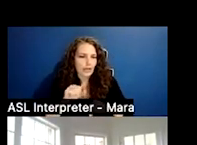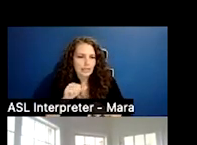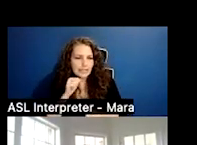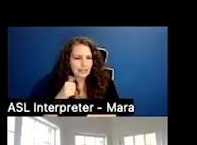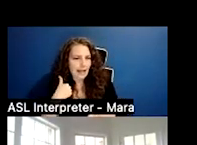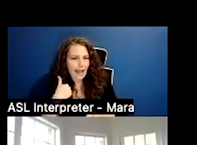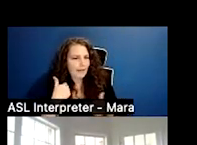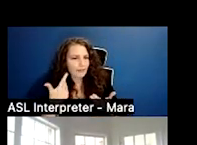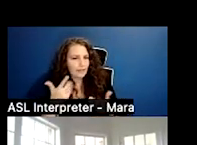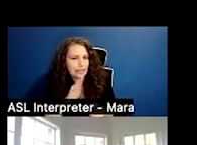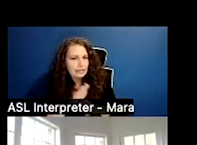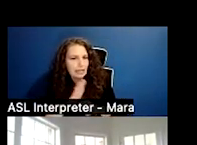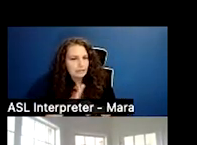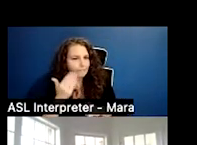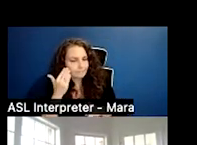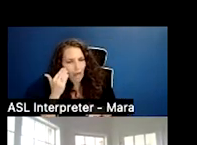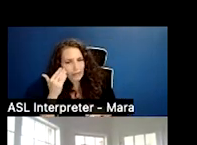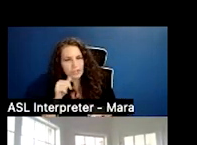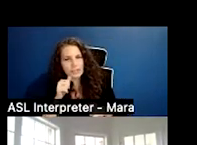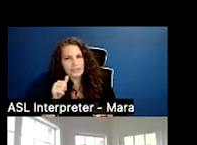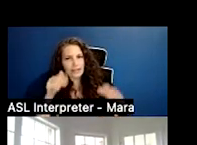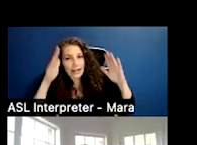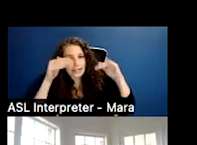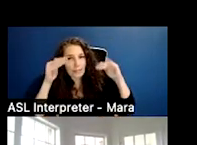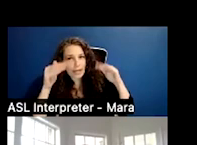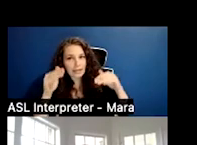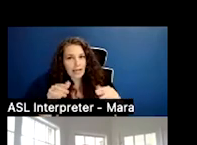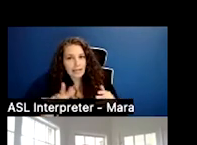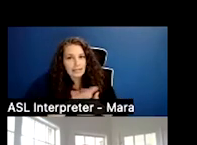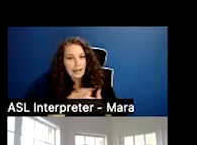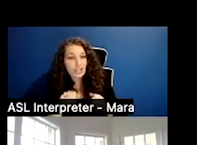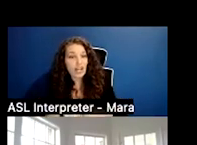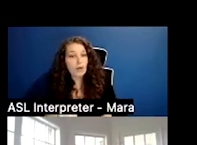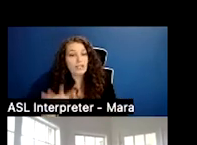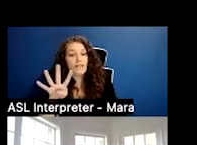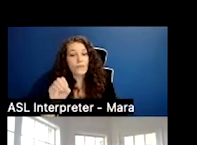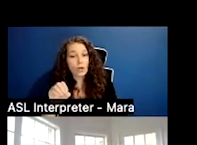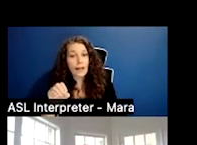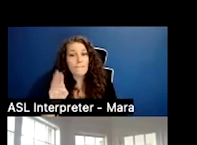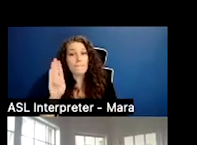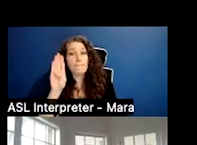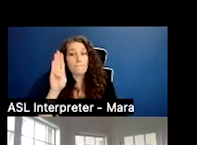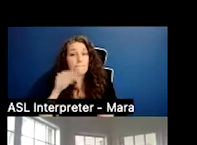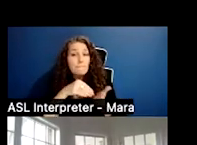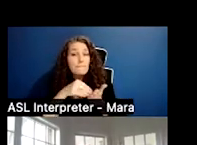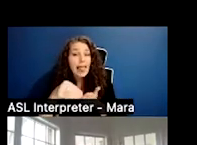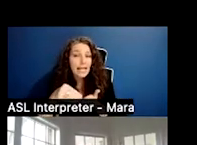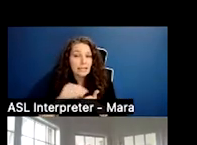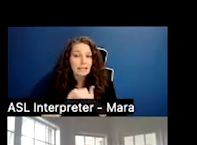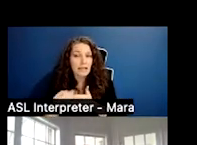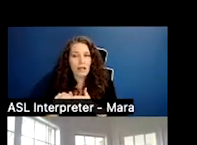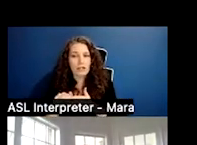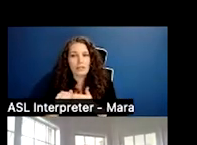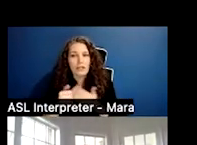the expected damage. And along comes the Northridge earthquake, $40 billion in losses, somewhere around 40% of houses